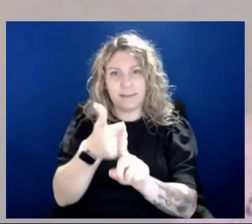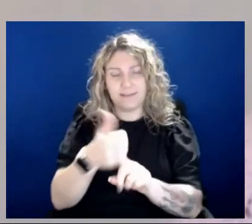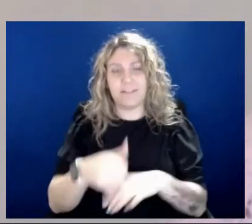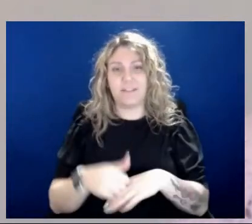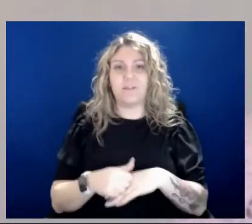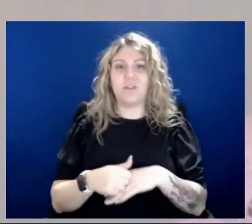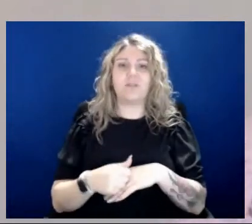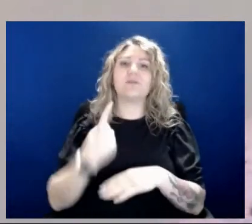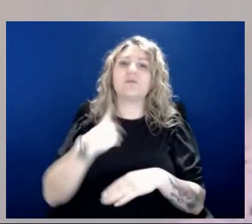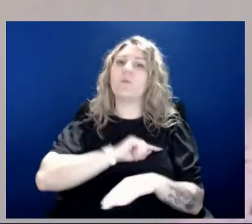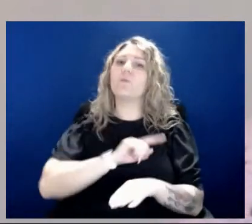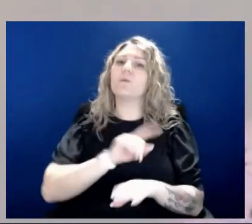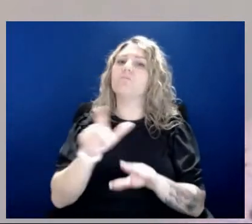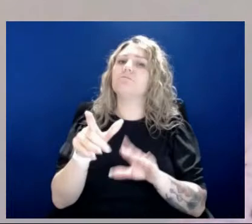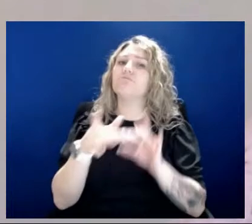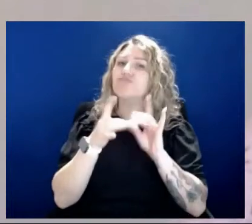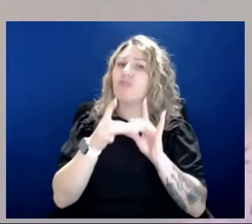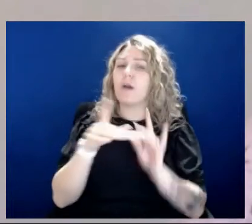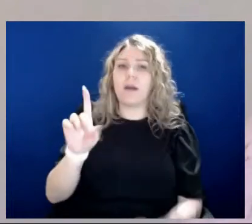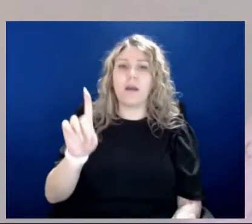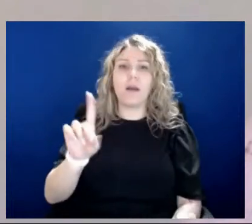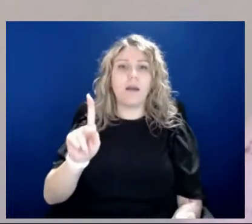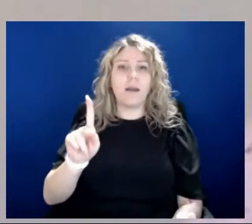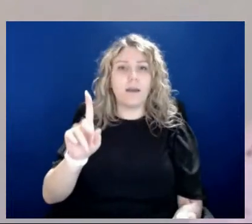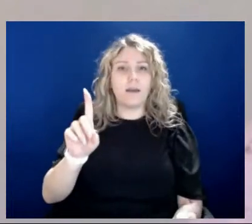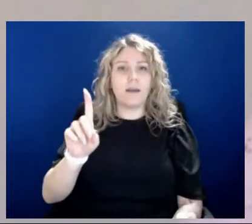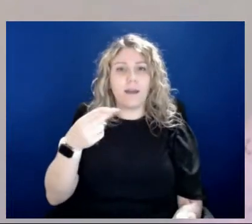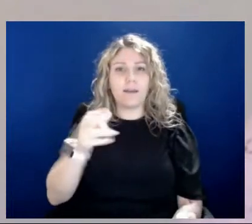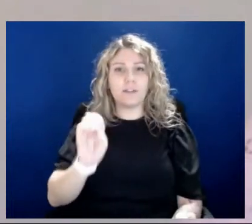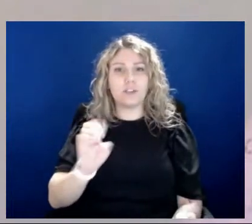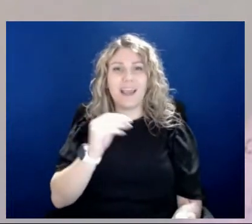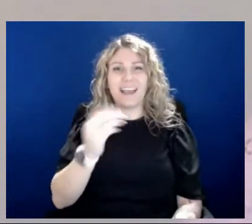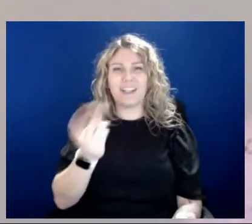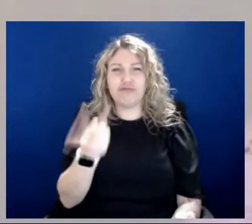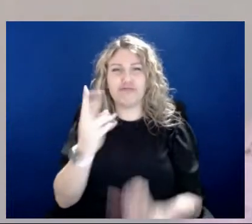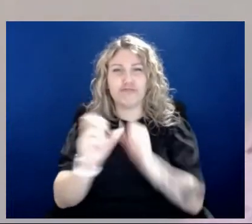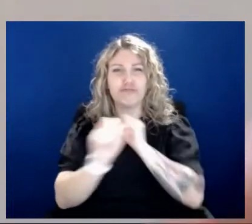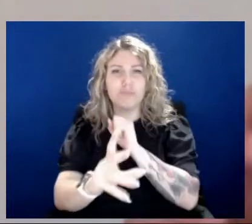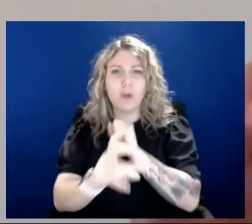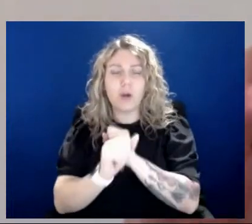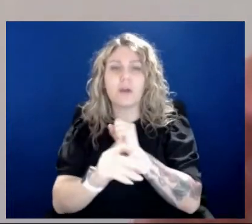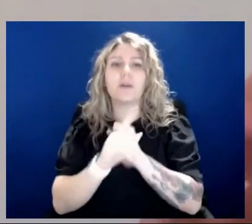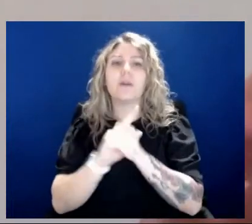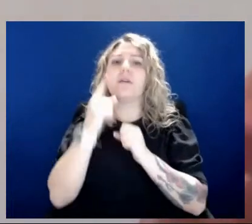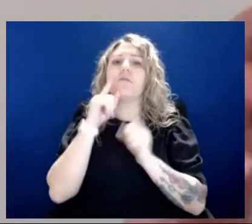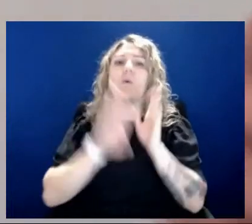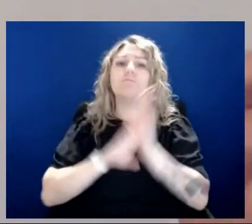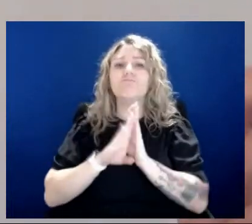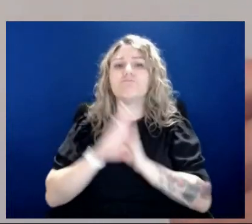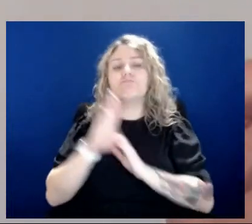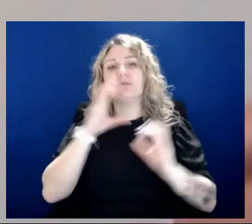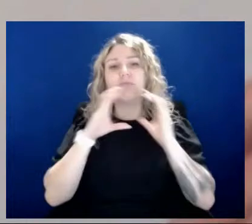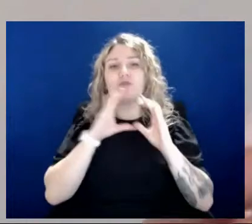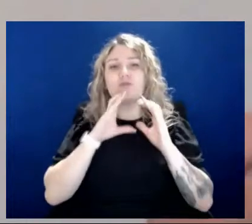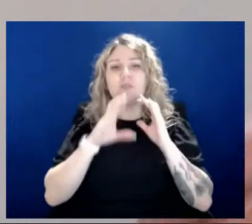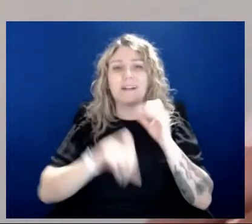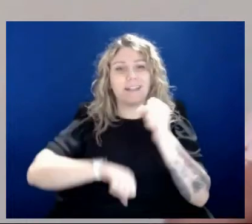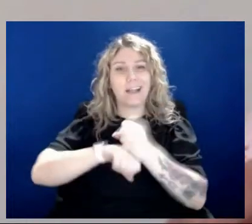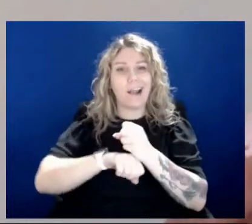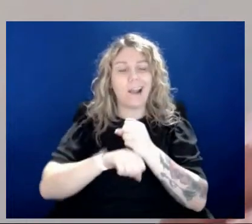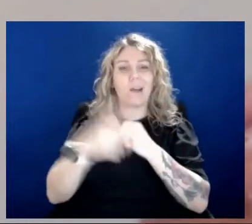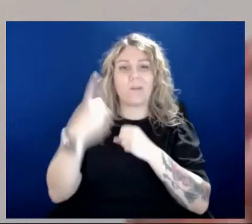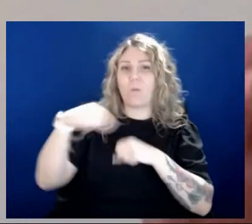with KDHE and 2 marketing agencies to develop a communications campaign tailored to those things that